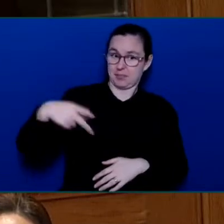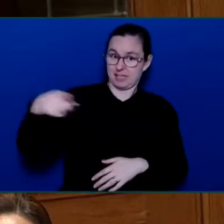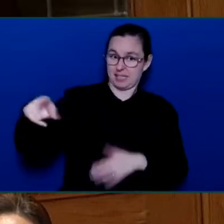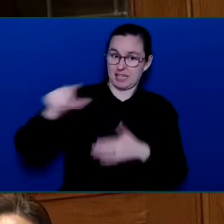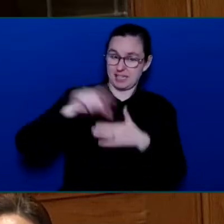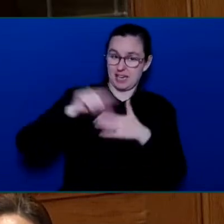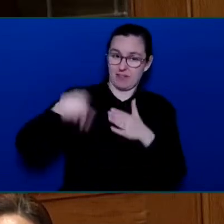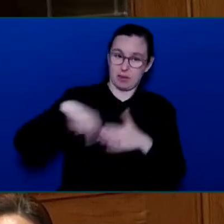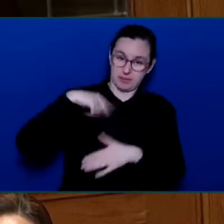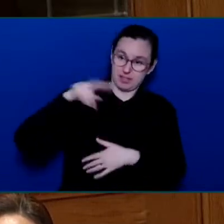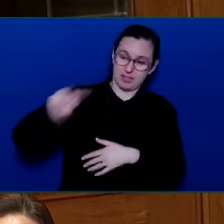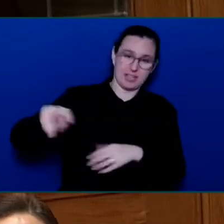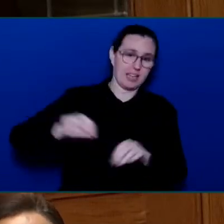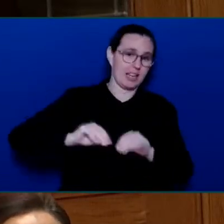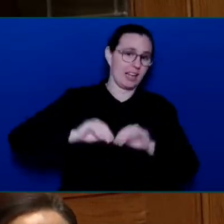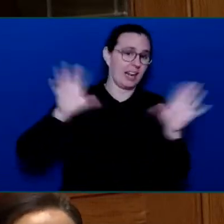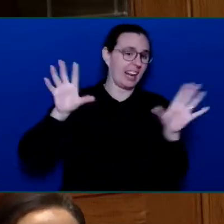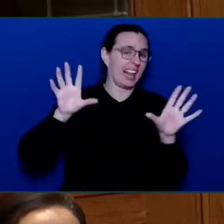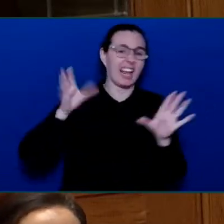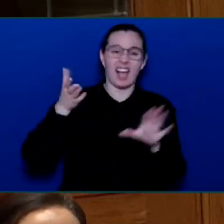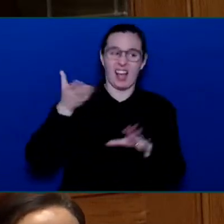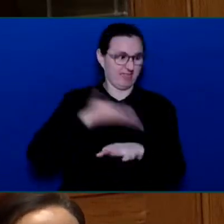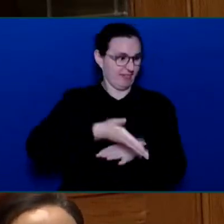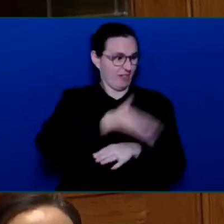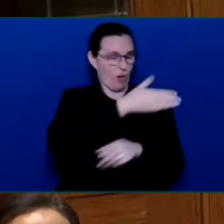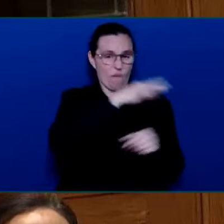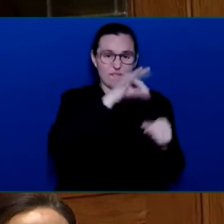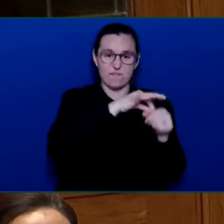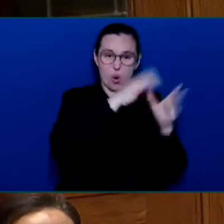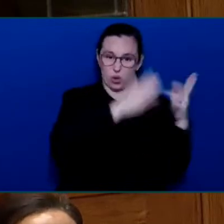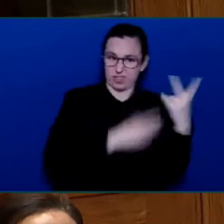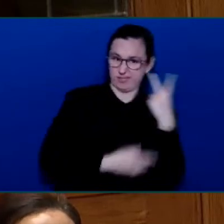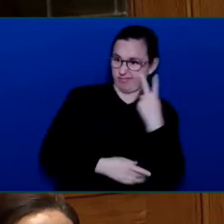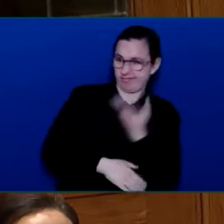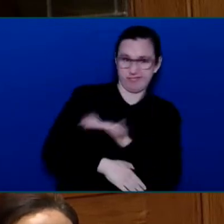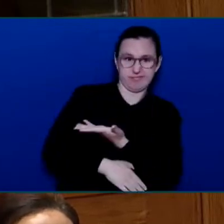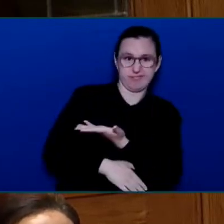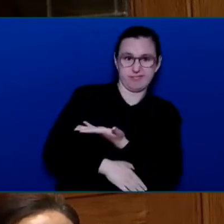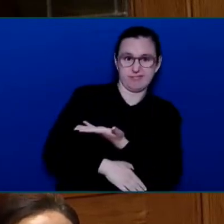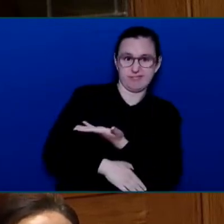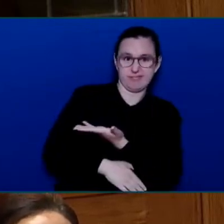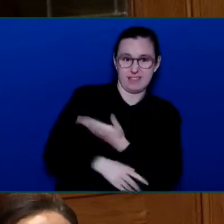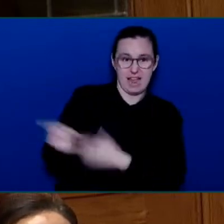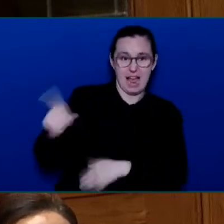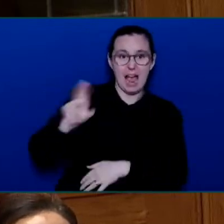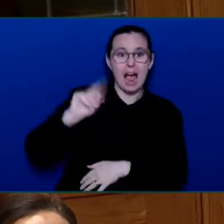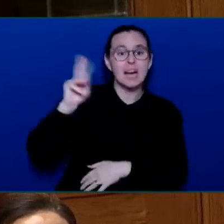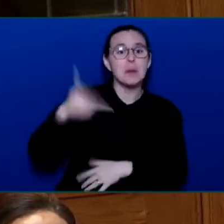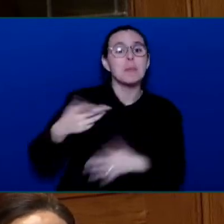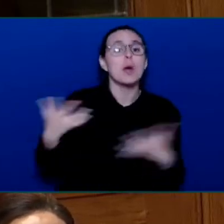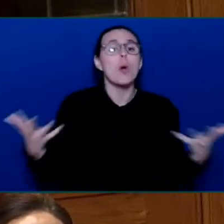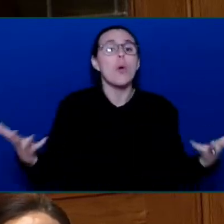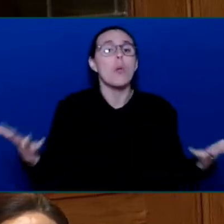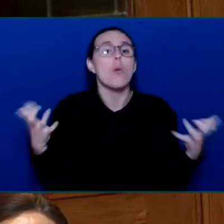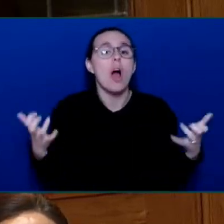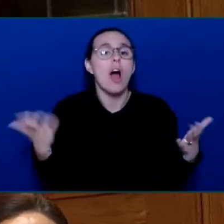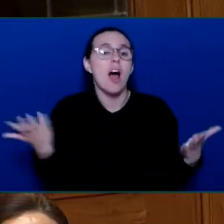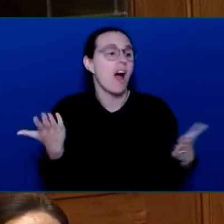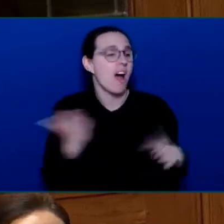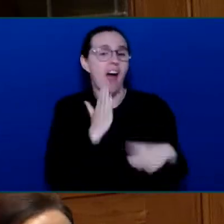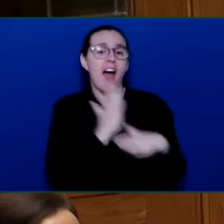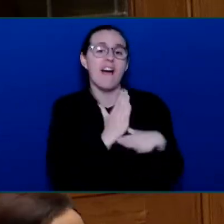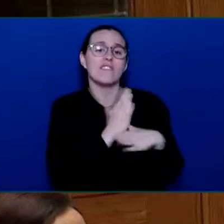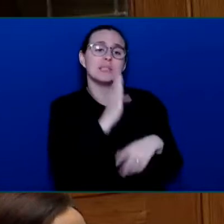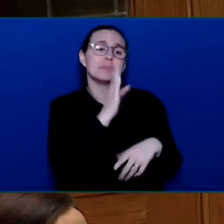with voters. They want the average British Columbian to suffer, to pay more, and to go without.